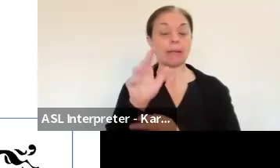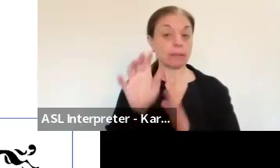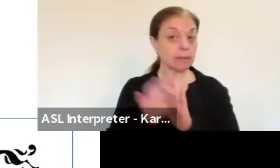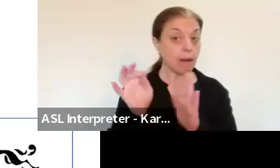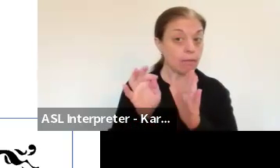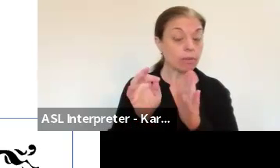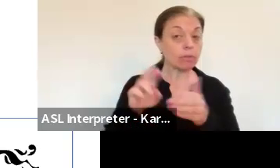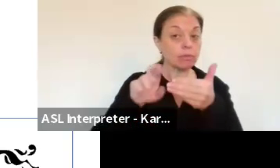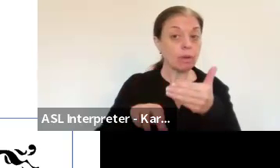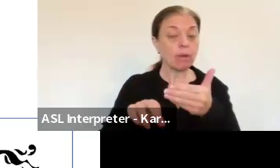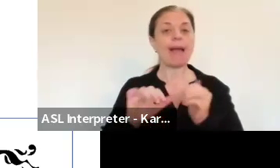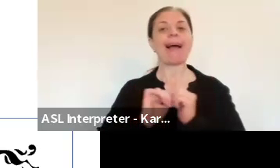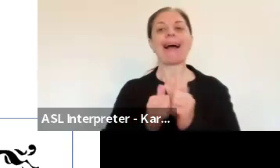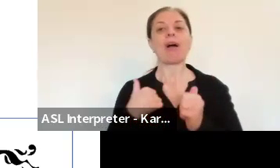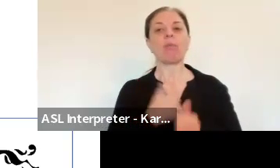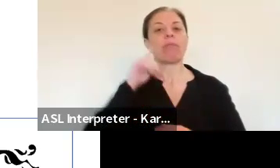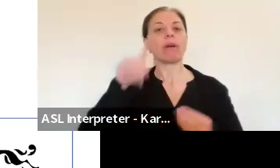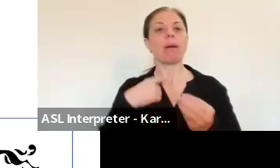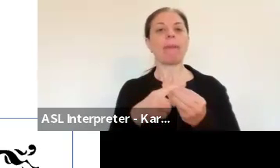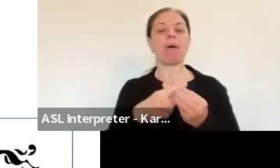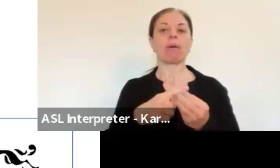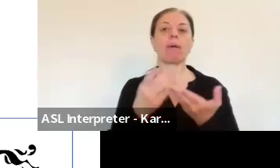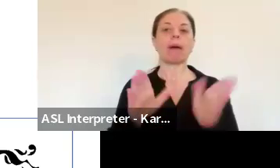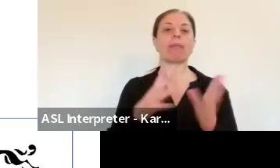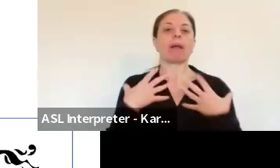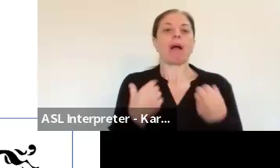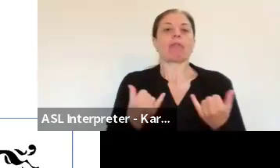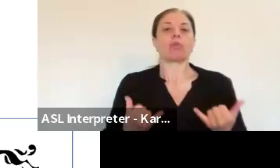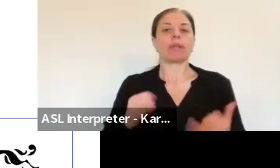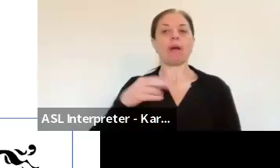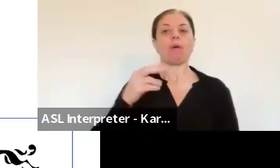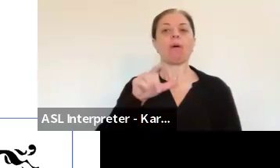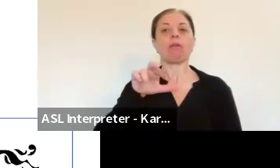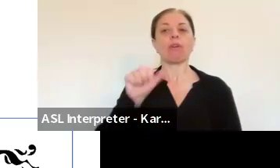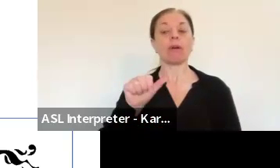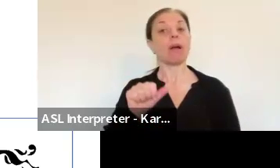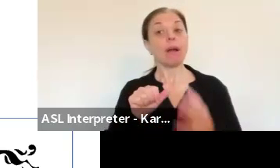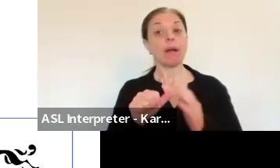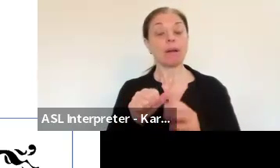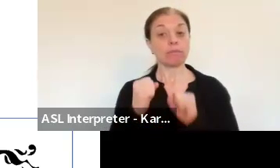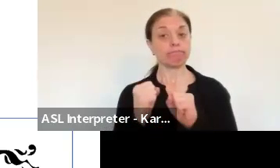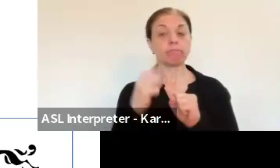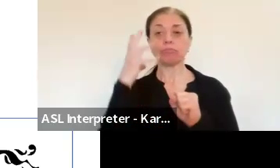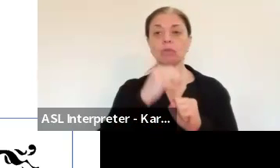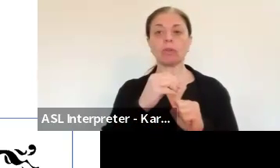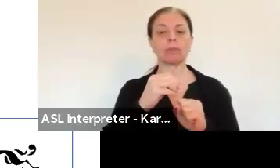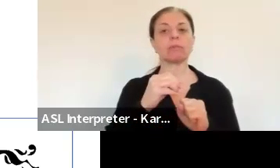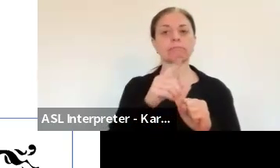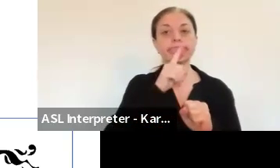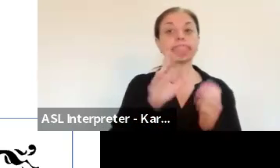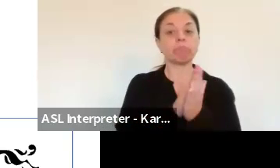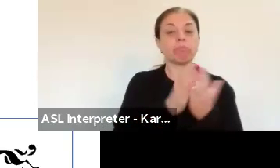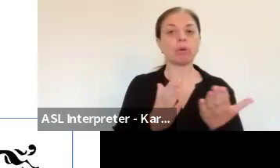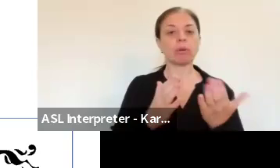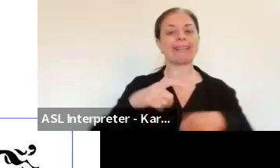to define the way we think about public health to this day. This compelling and beautiful illustrated nonfiction picture book